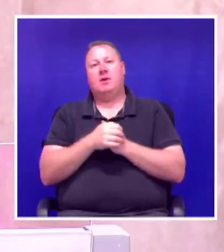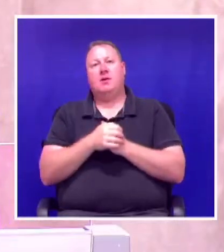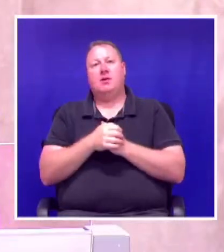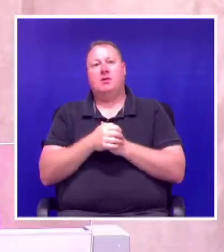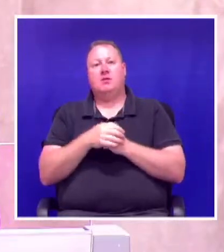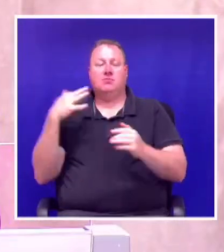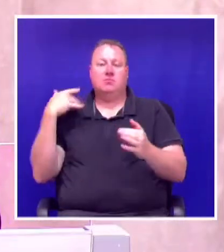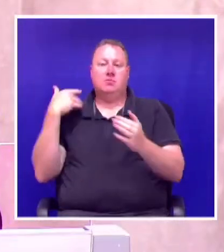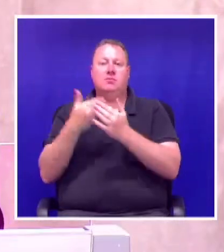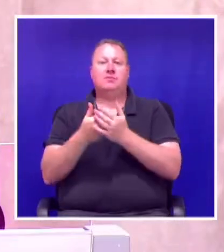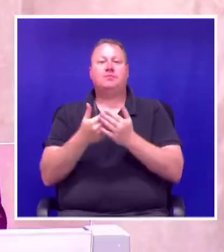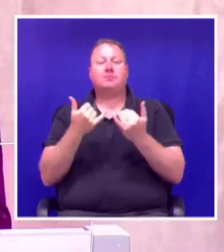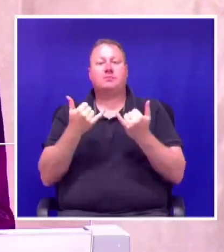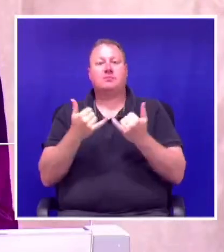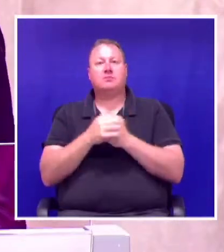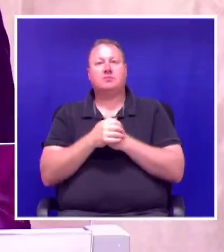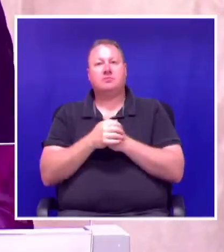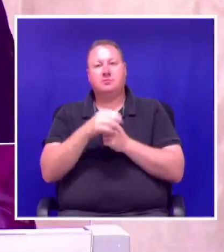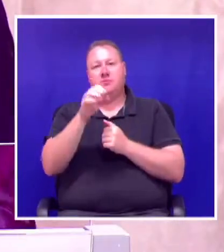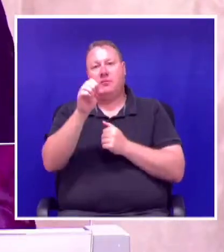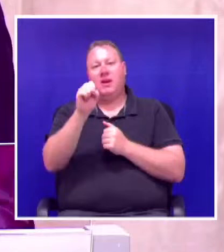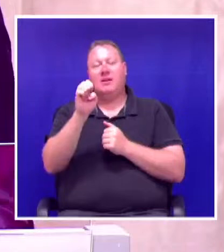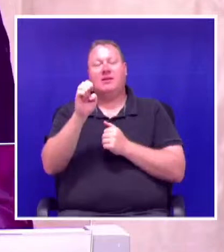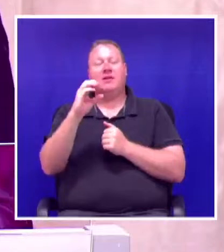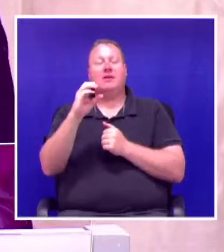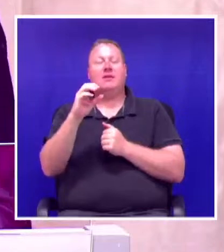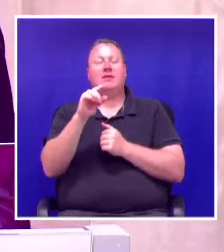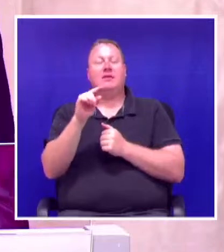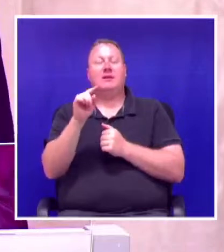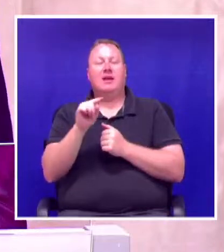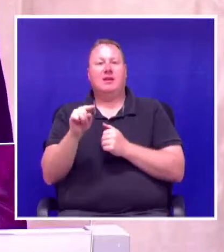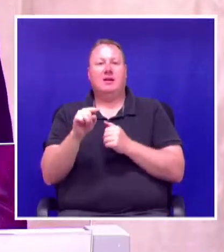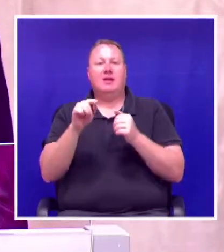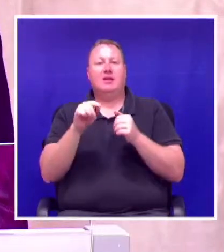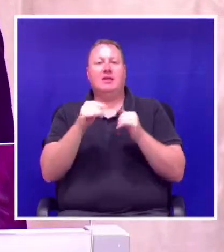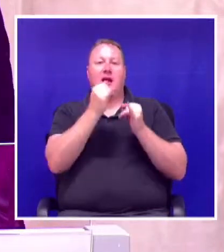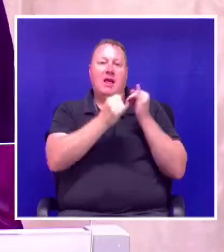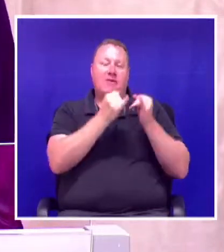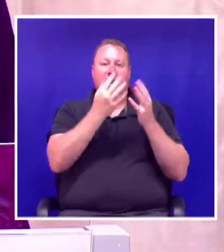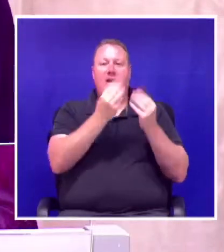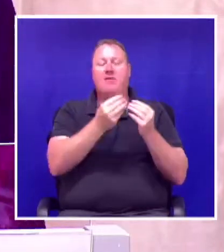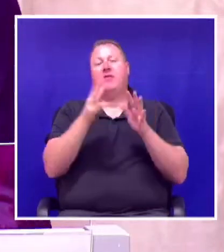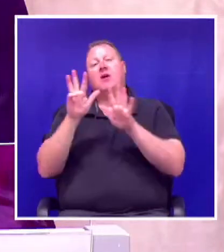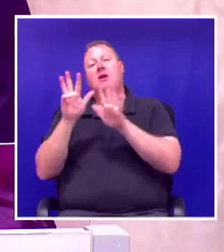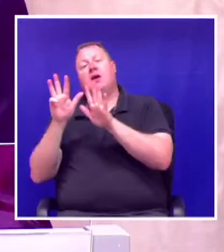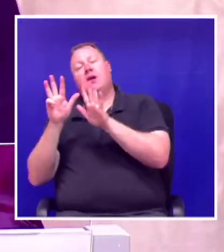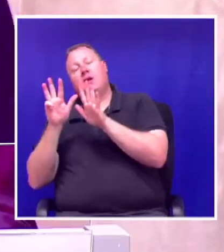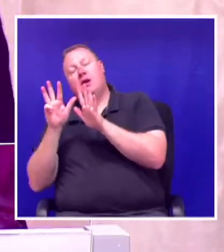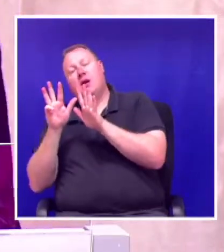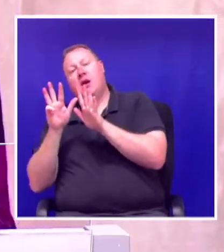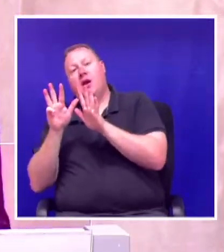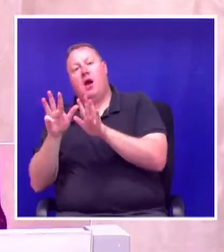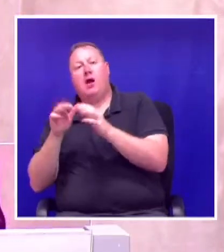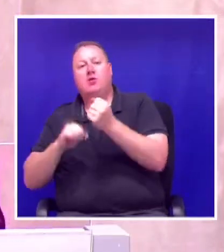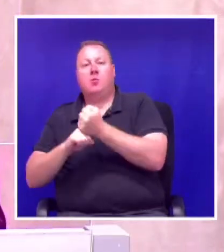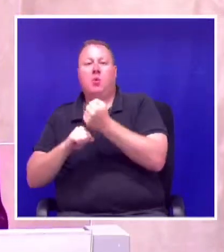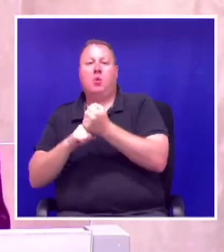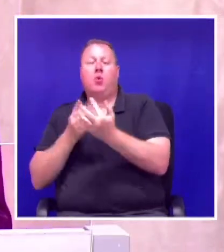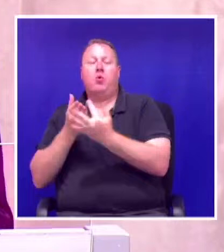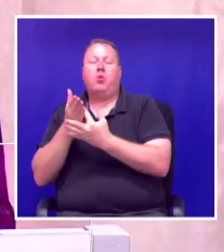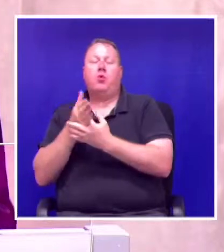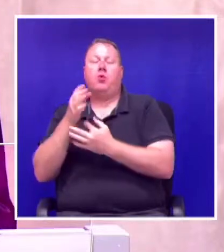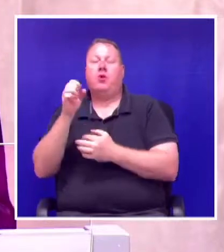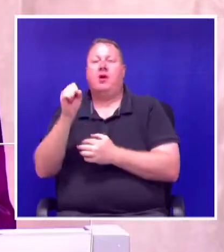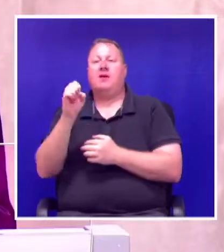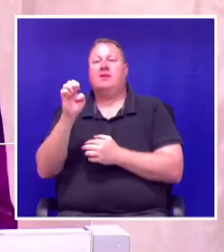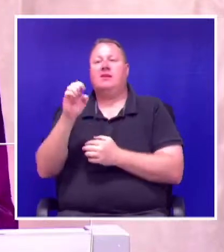11 designated SEZs, of which 9 are being supported by the SEZ Fund.